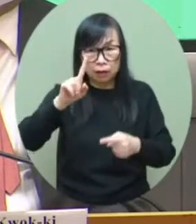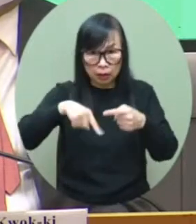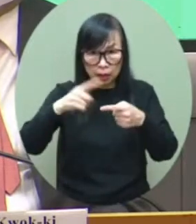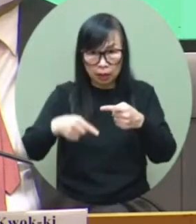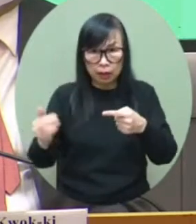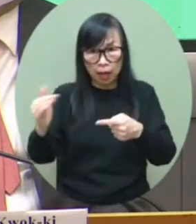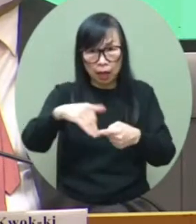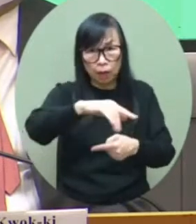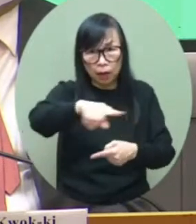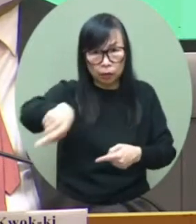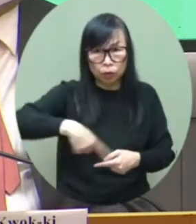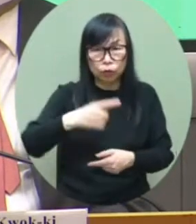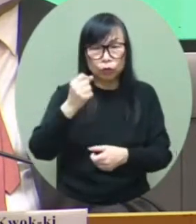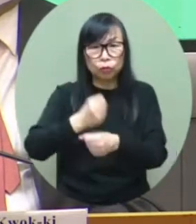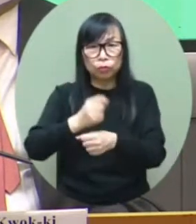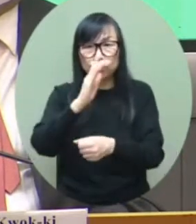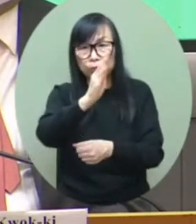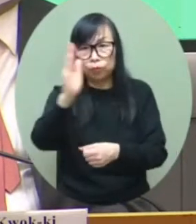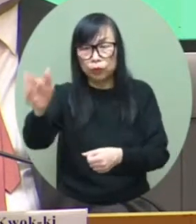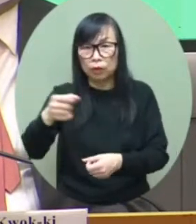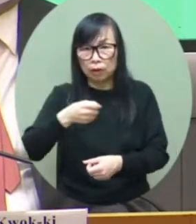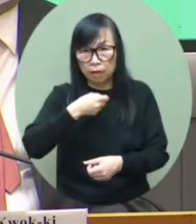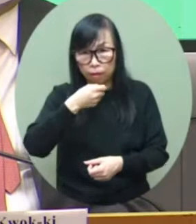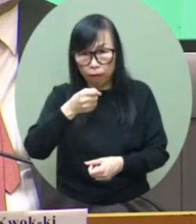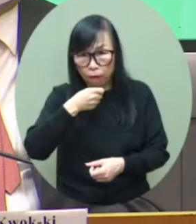we will conduct visits in the GBA,